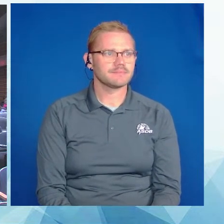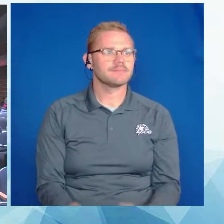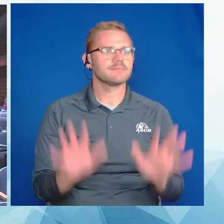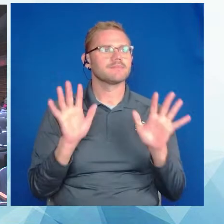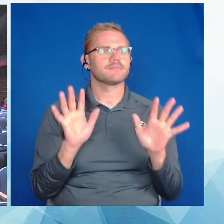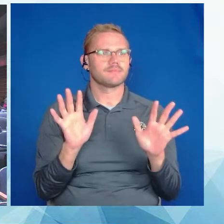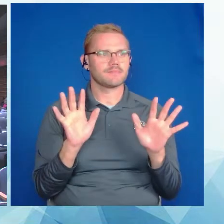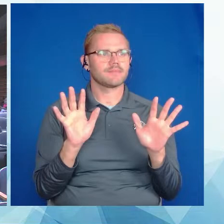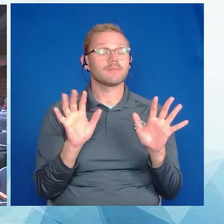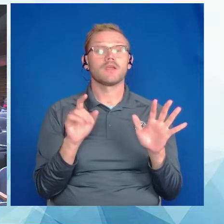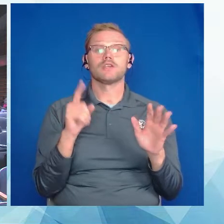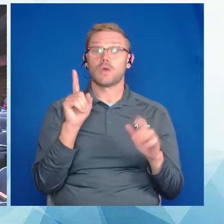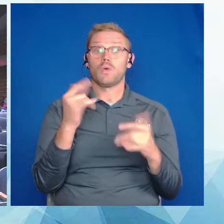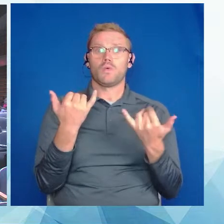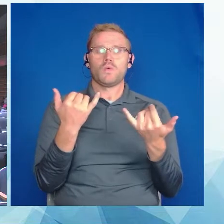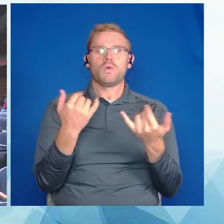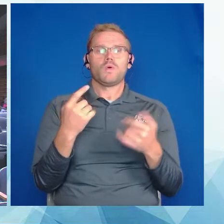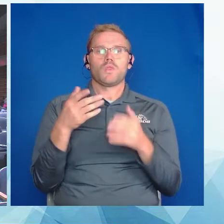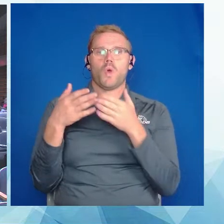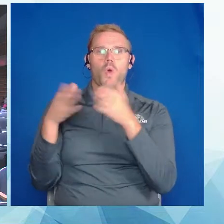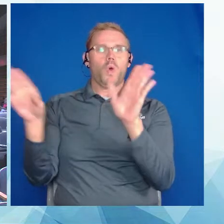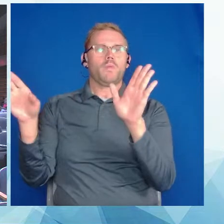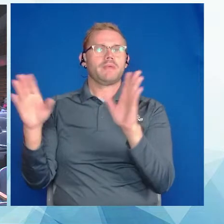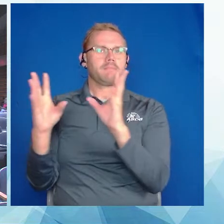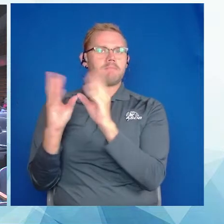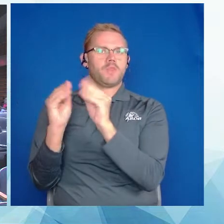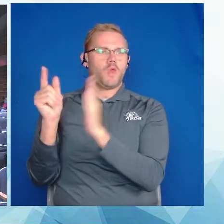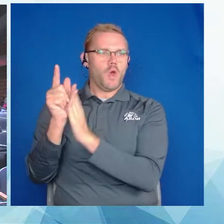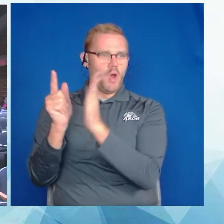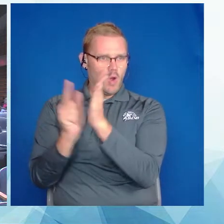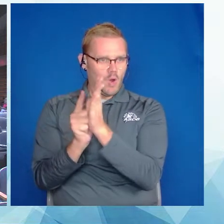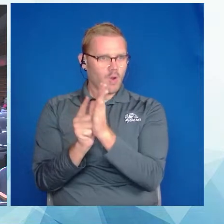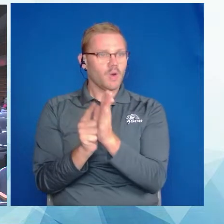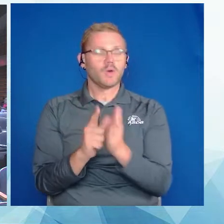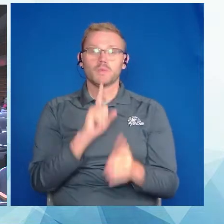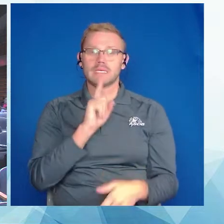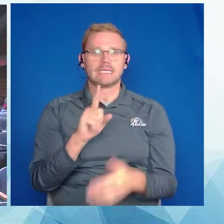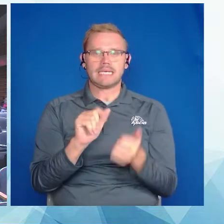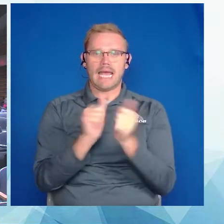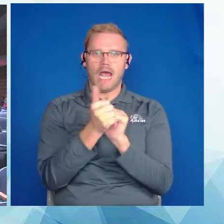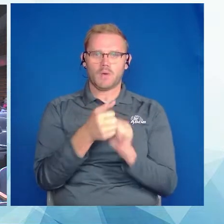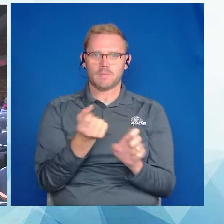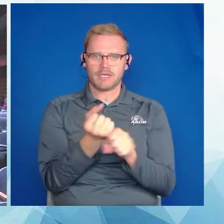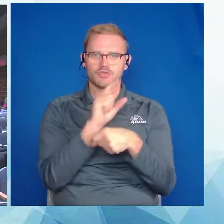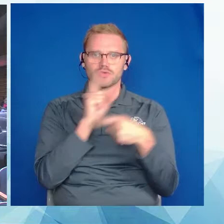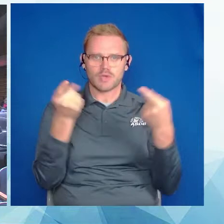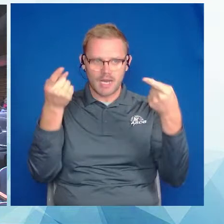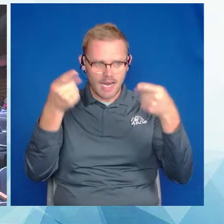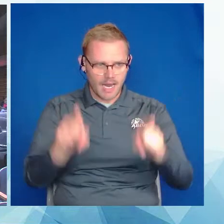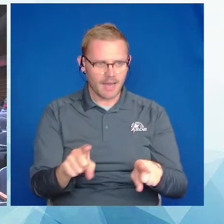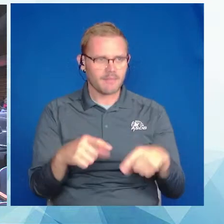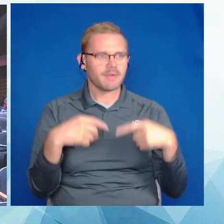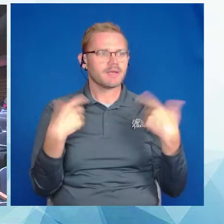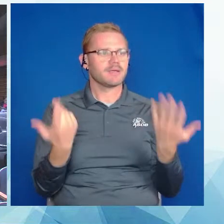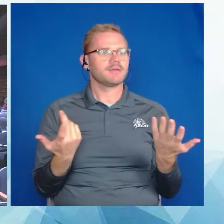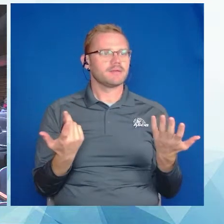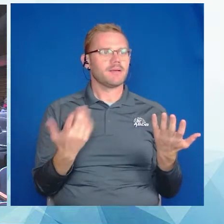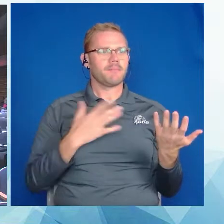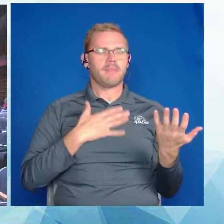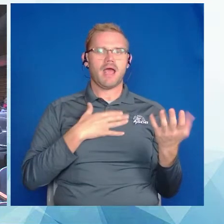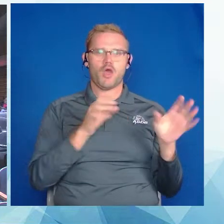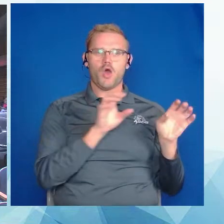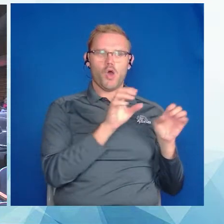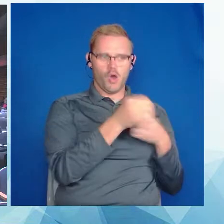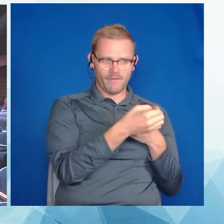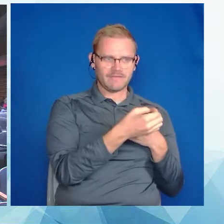Enforcement of the open meeting law. The open meeting law is generally enforced by the Attorney General's office, my office. There's an open